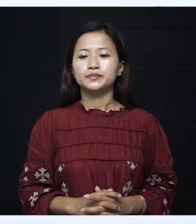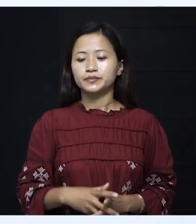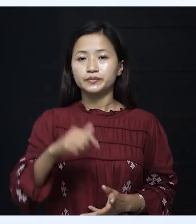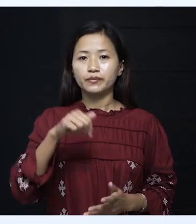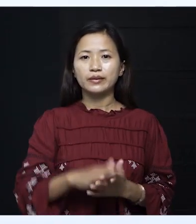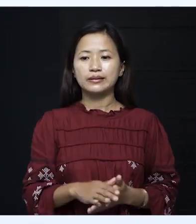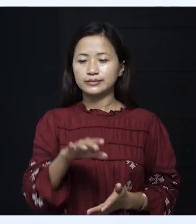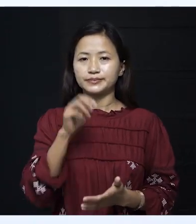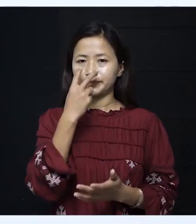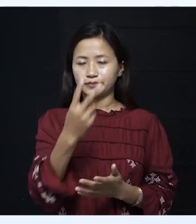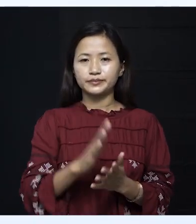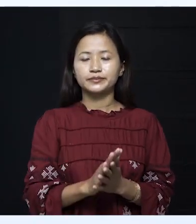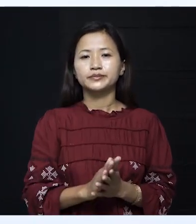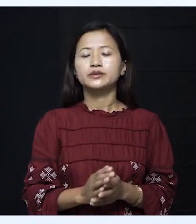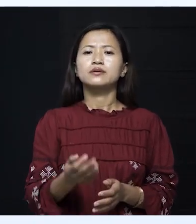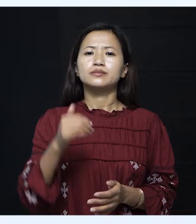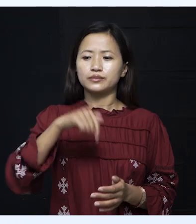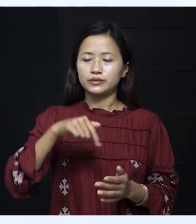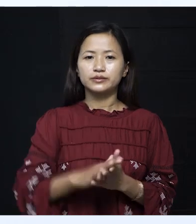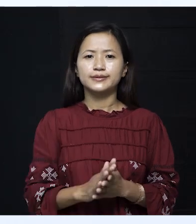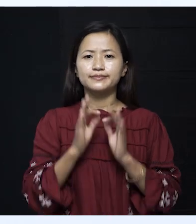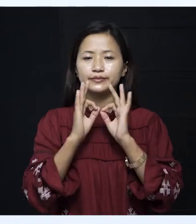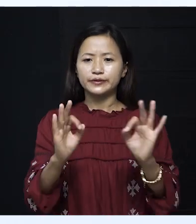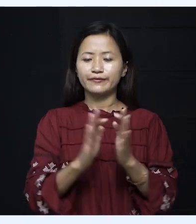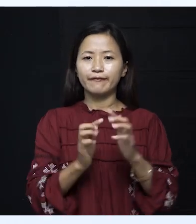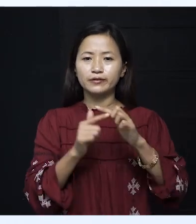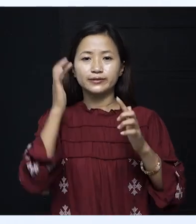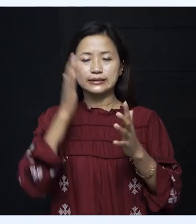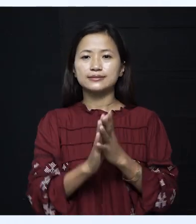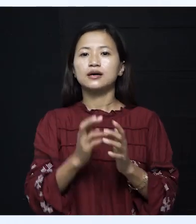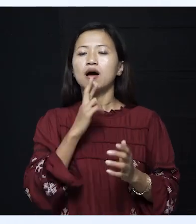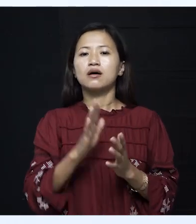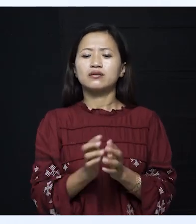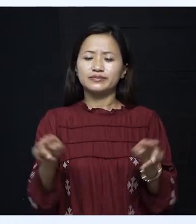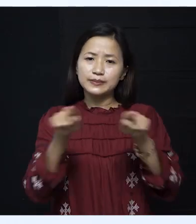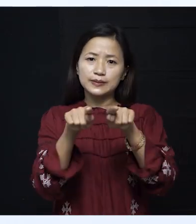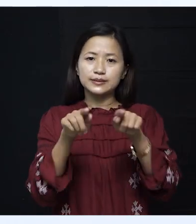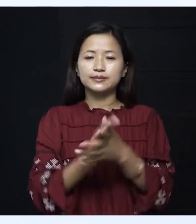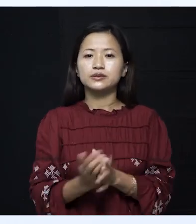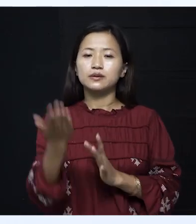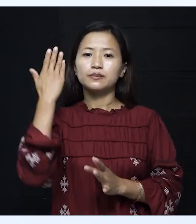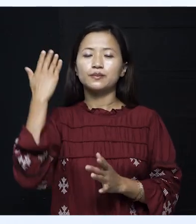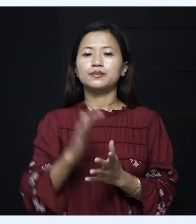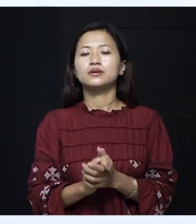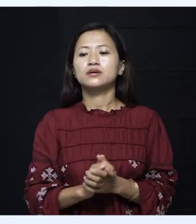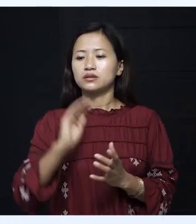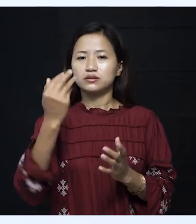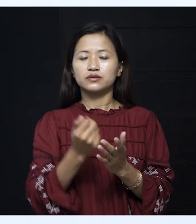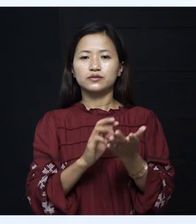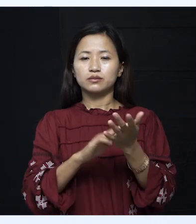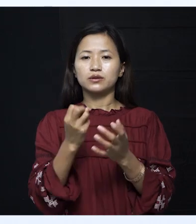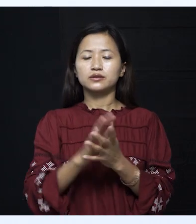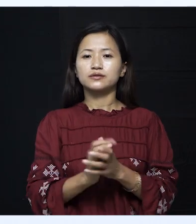Now, let's take a look at present perfect tense. Present perfect tense are again very much similar to the past, but some of the